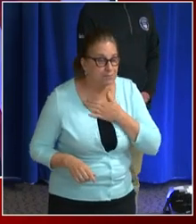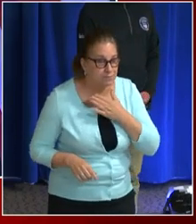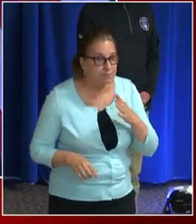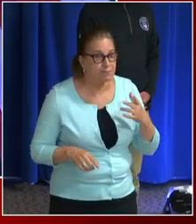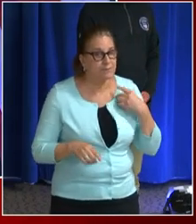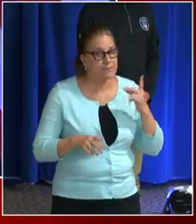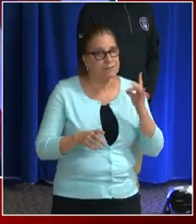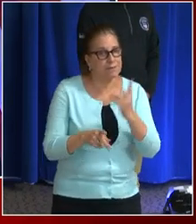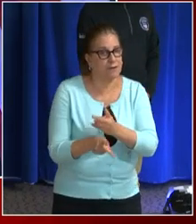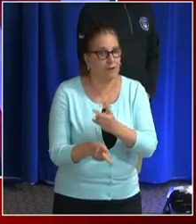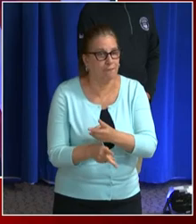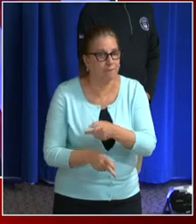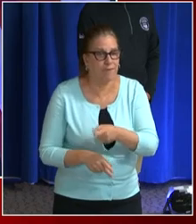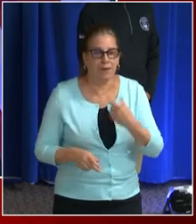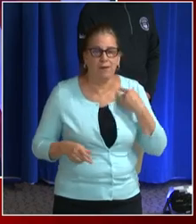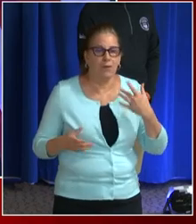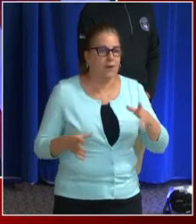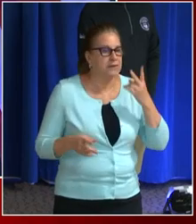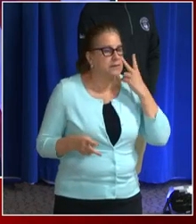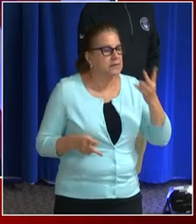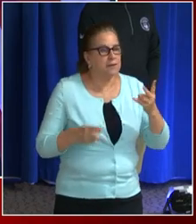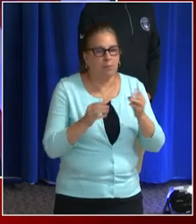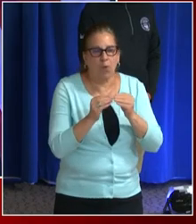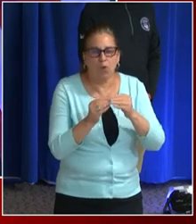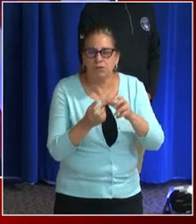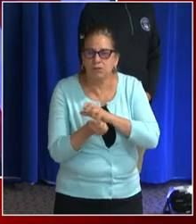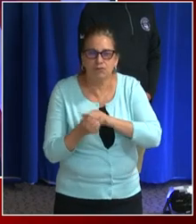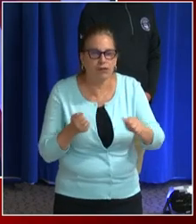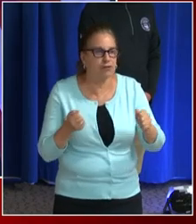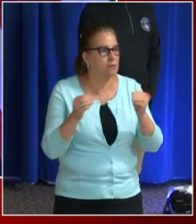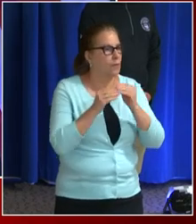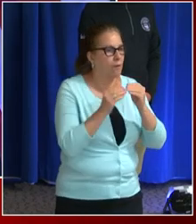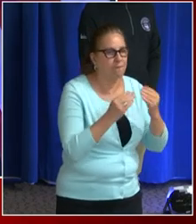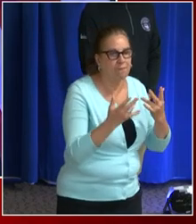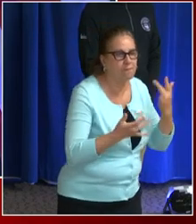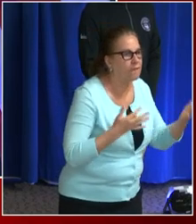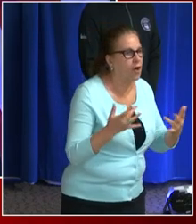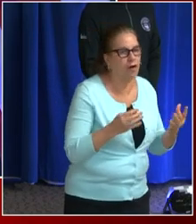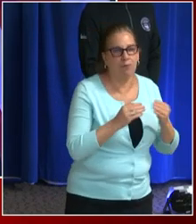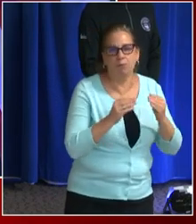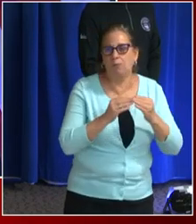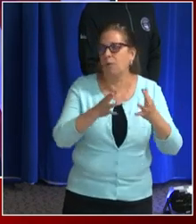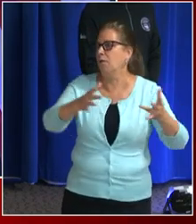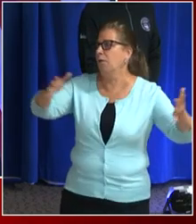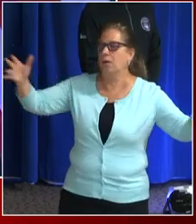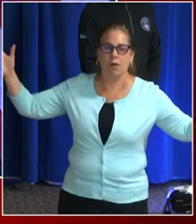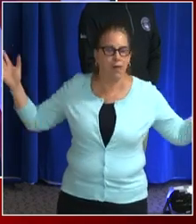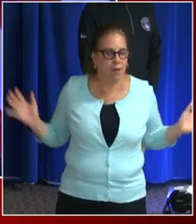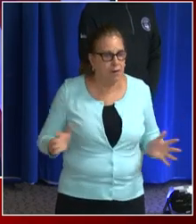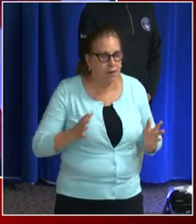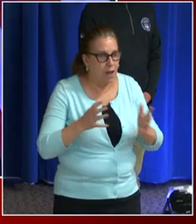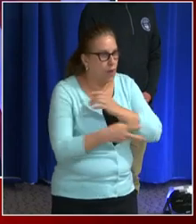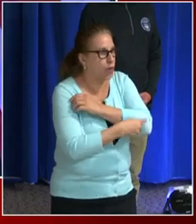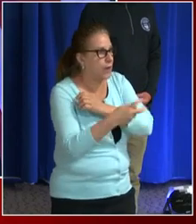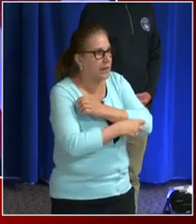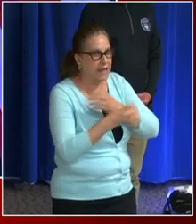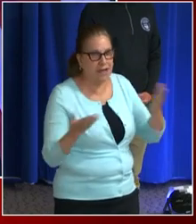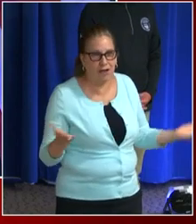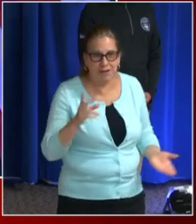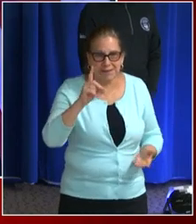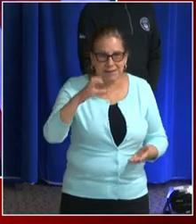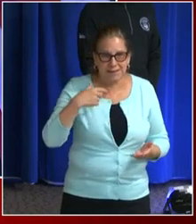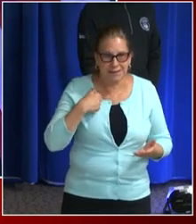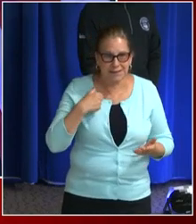any destruction or arson, graffiti, smashing, looting in our city, and the church was defaced, and we think that's a terrible